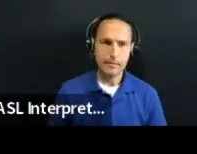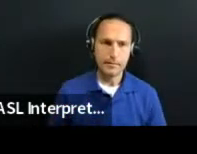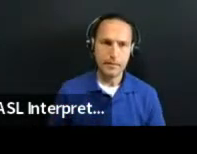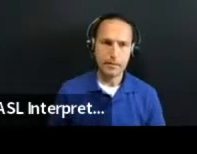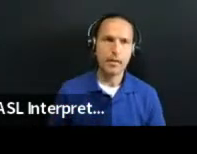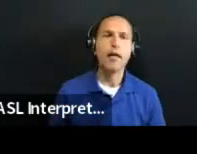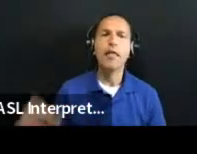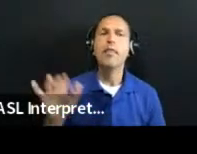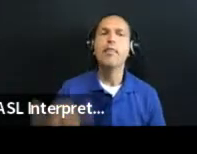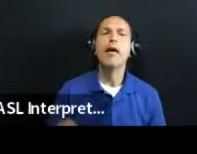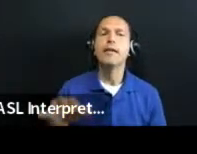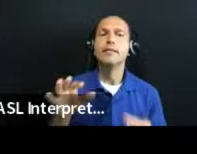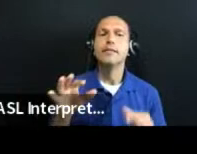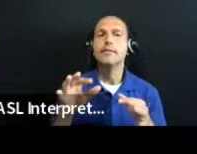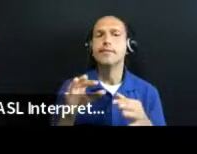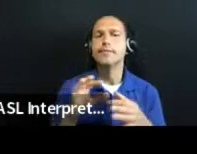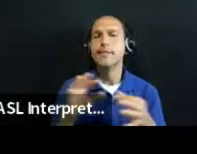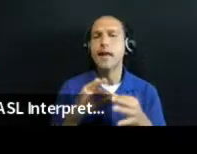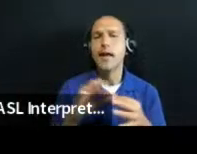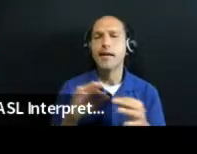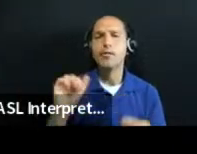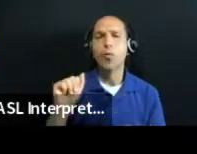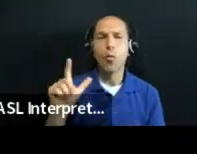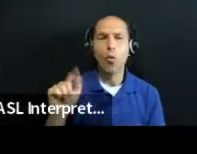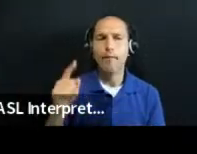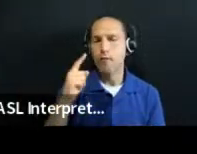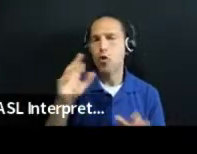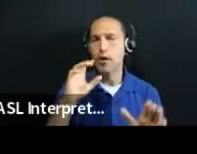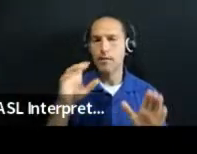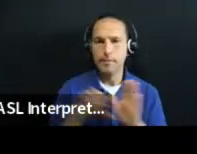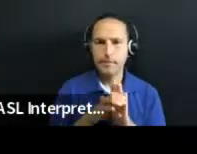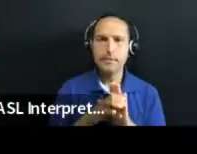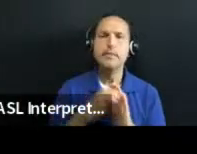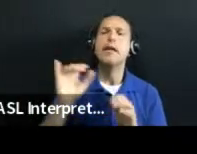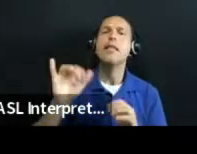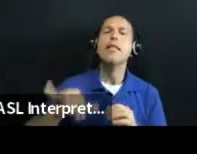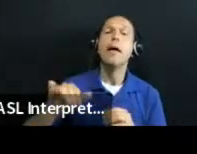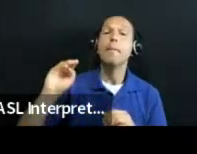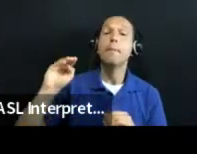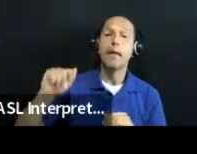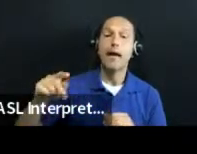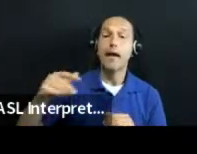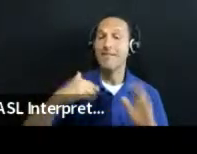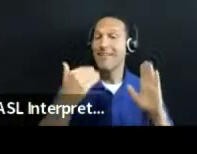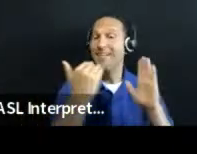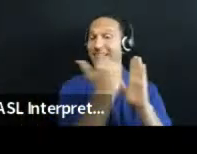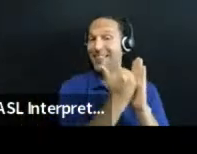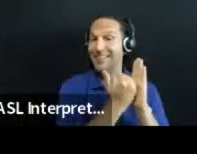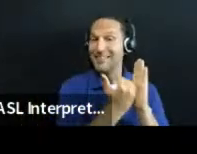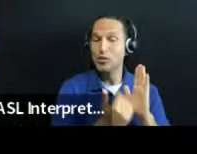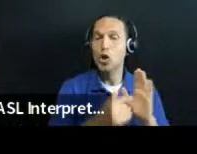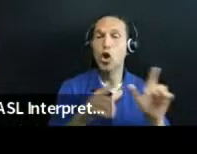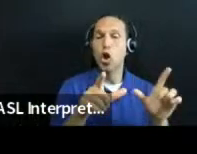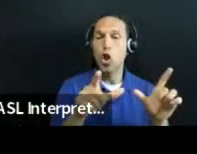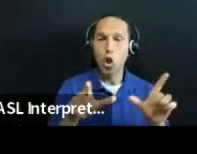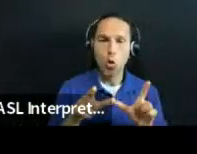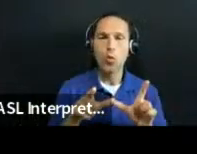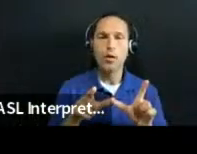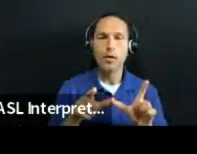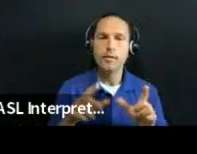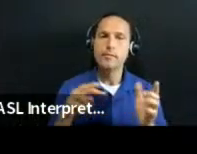text alternatives for images, right? I mentioned this before. For maps, right? If it's a list of locations, having